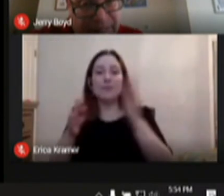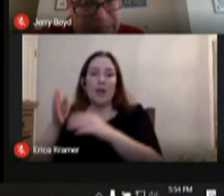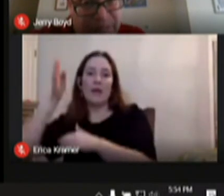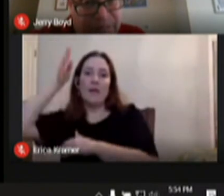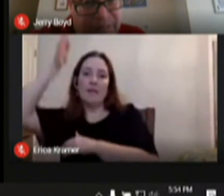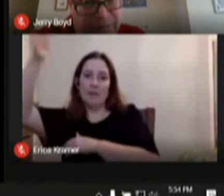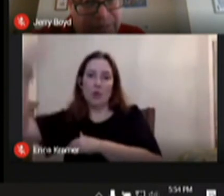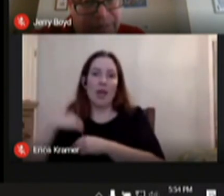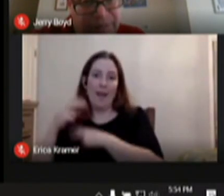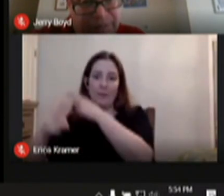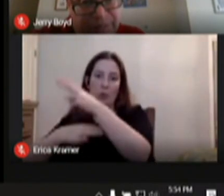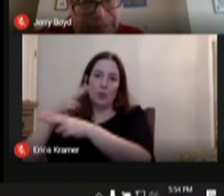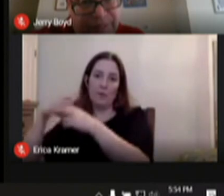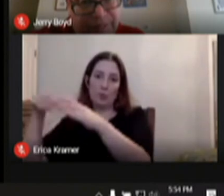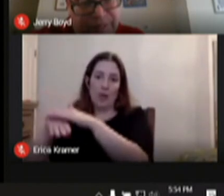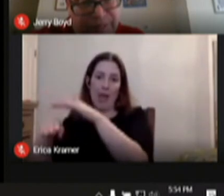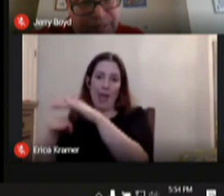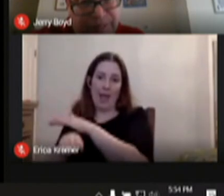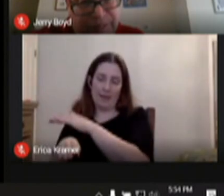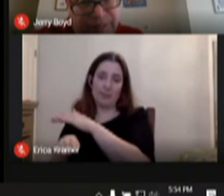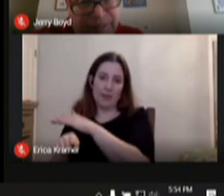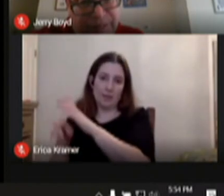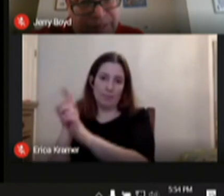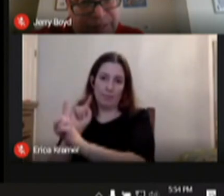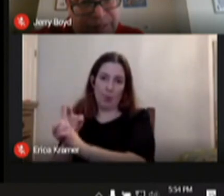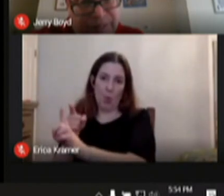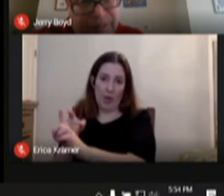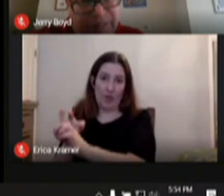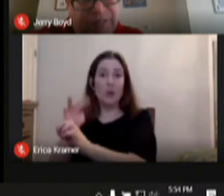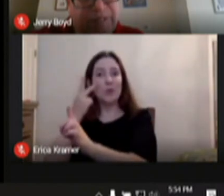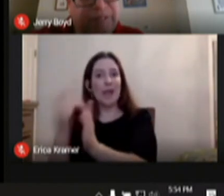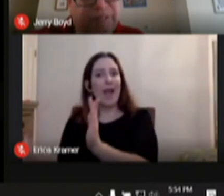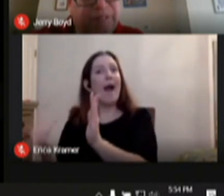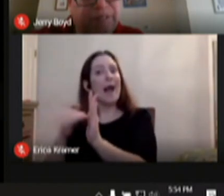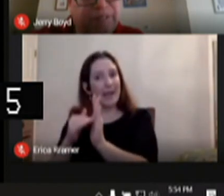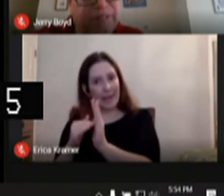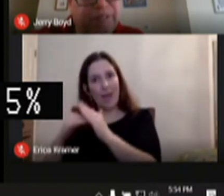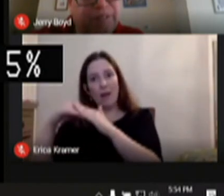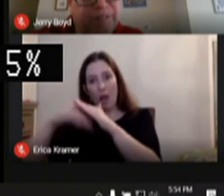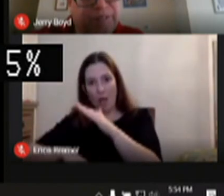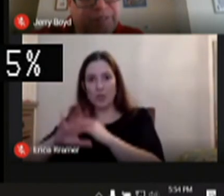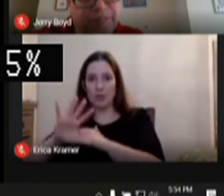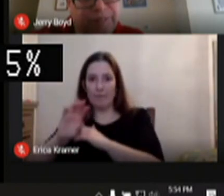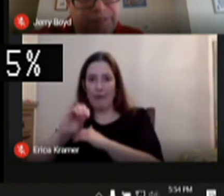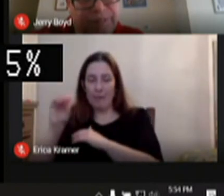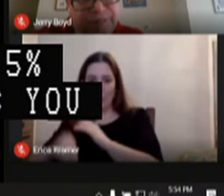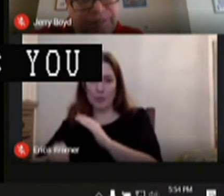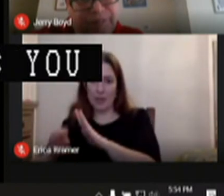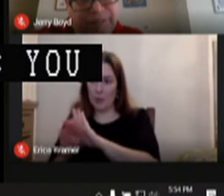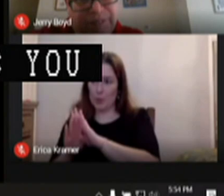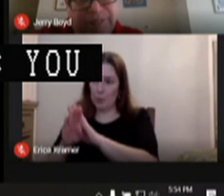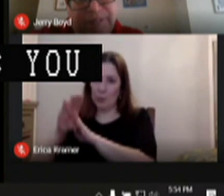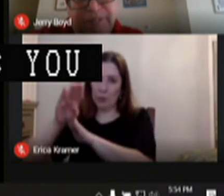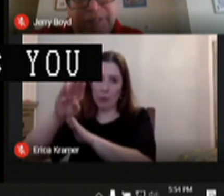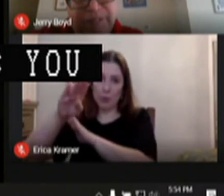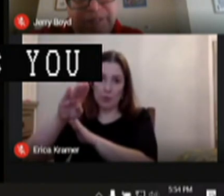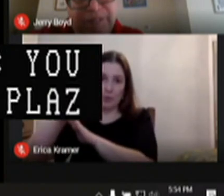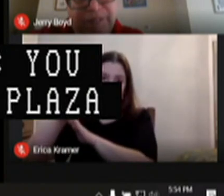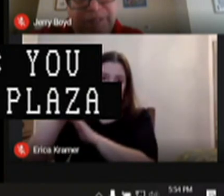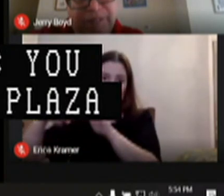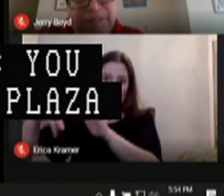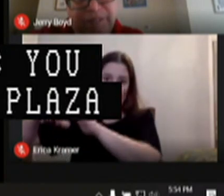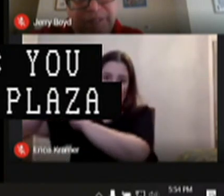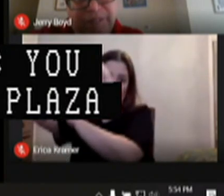point. You can see that that is a 5% sloped walkway, which really brings you down into the heart of the plaza, and plantings